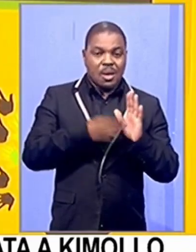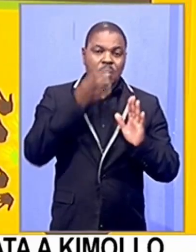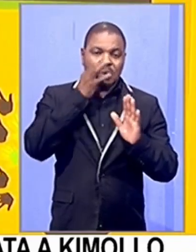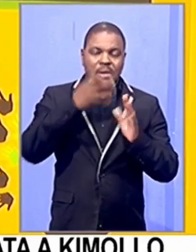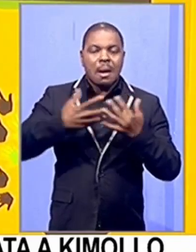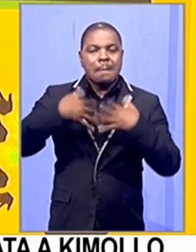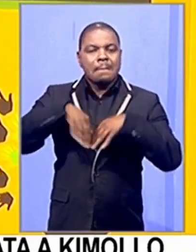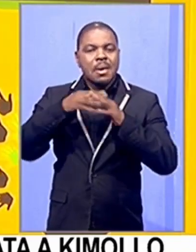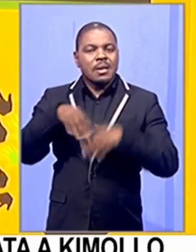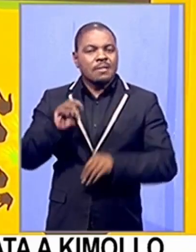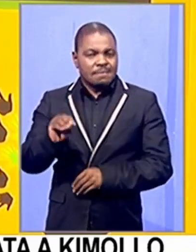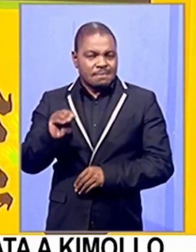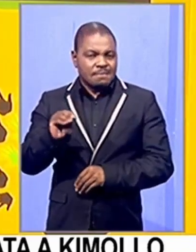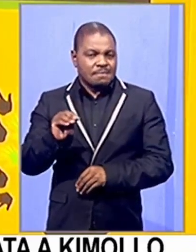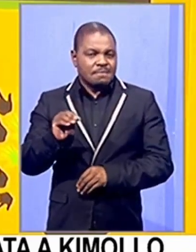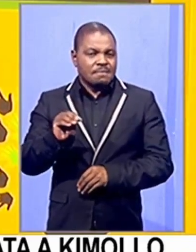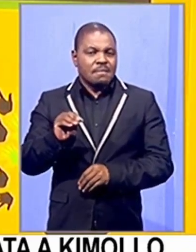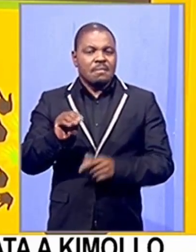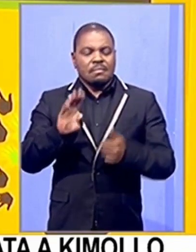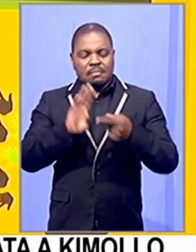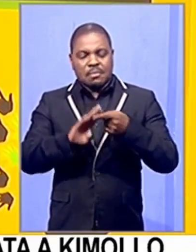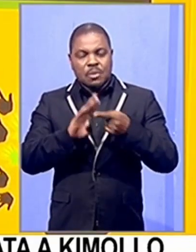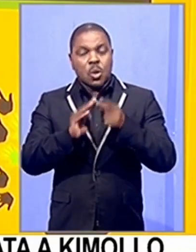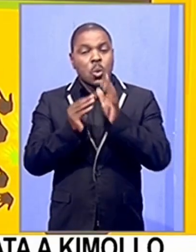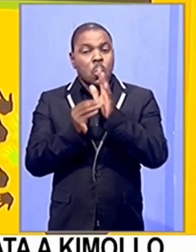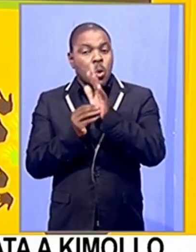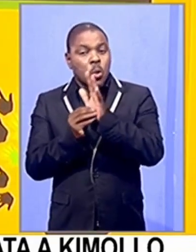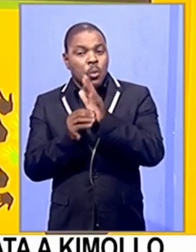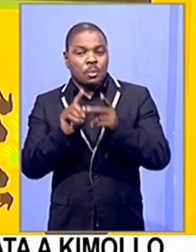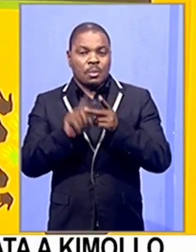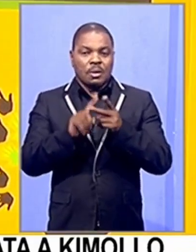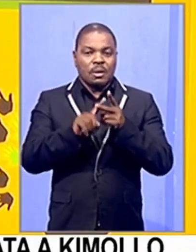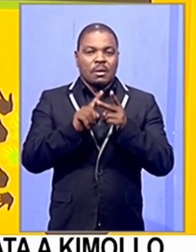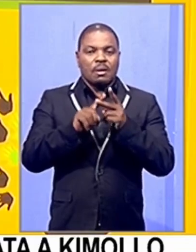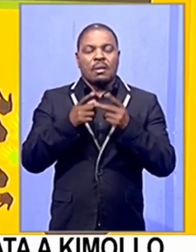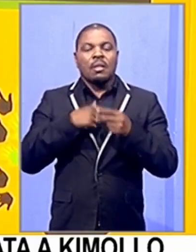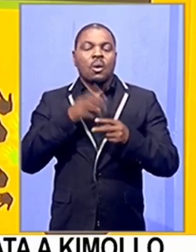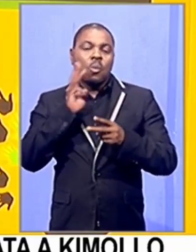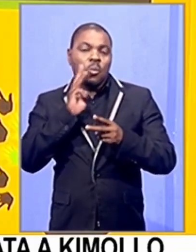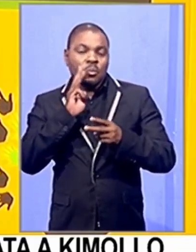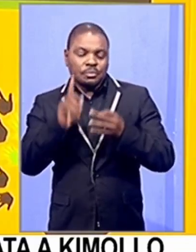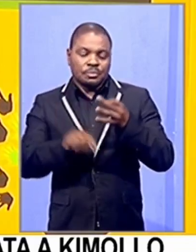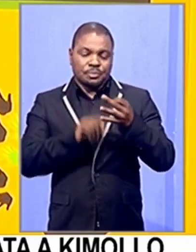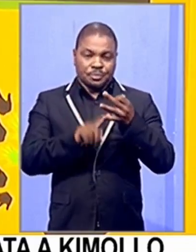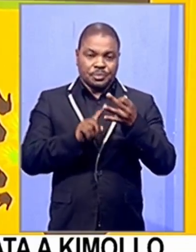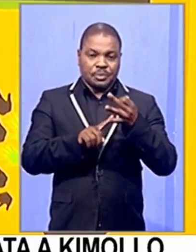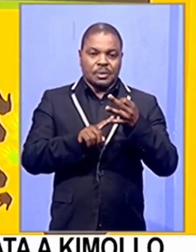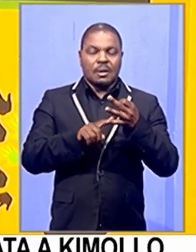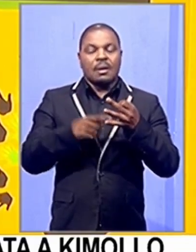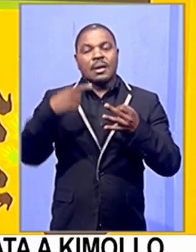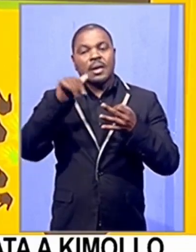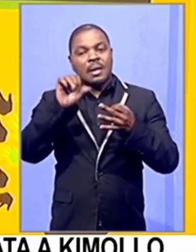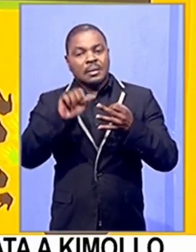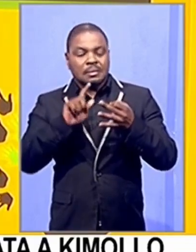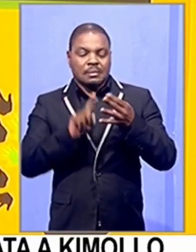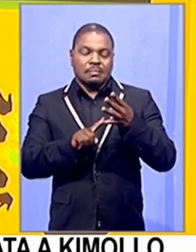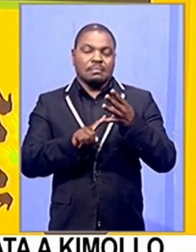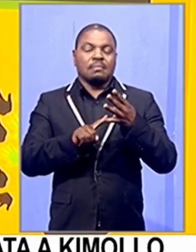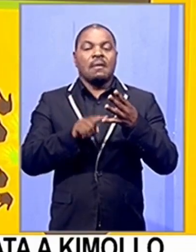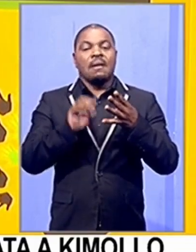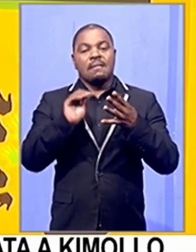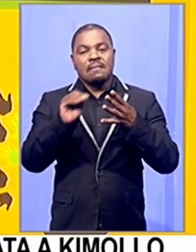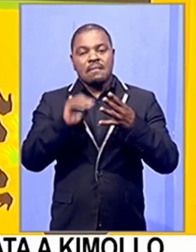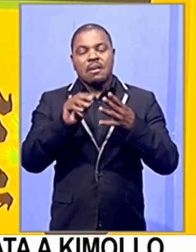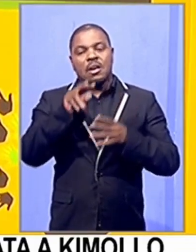form of energy. We're going to have coal, we're going to have hydro, we're going to have gas, we're going to